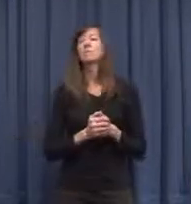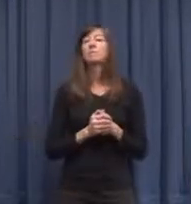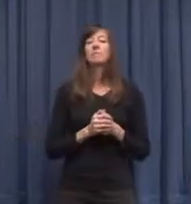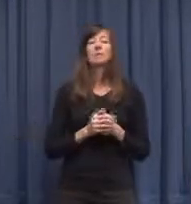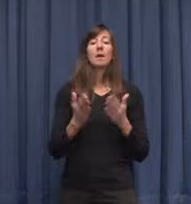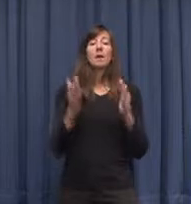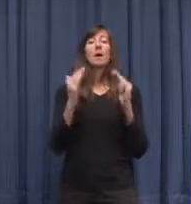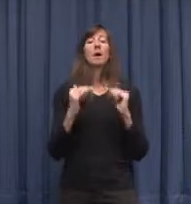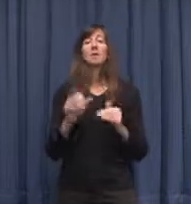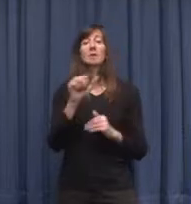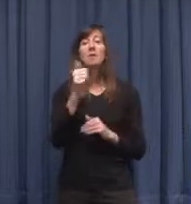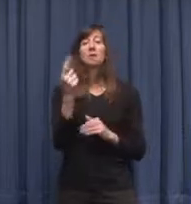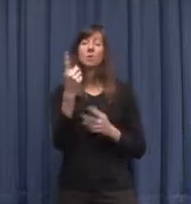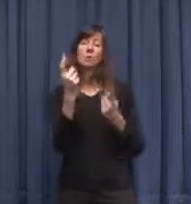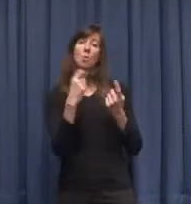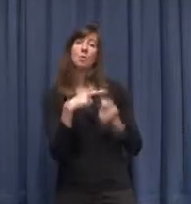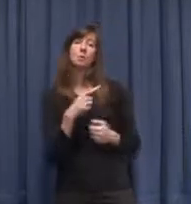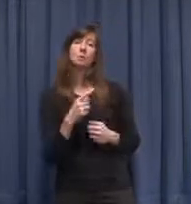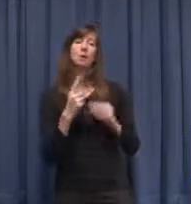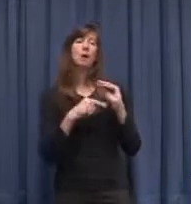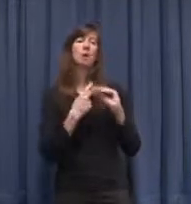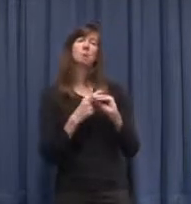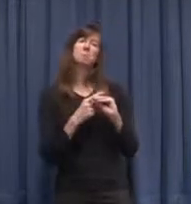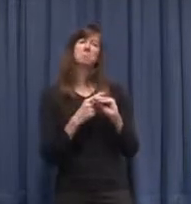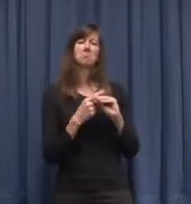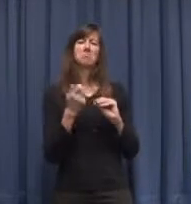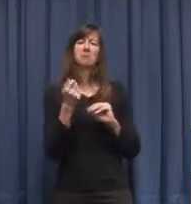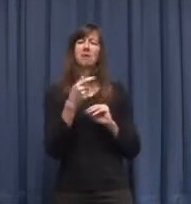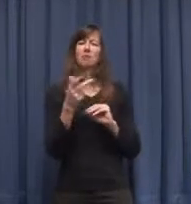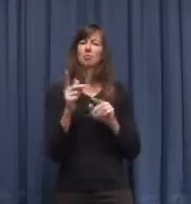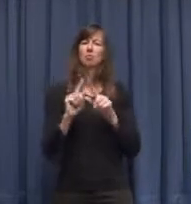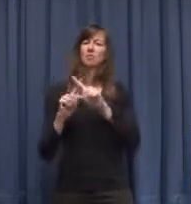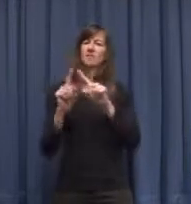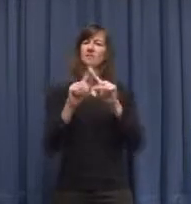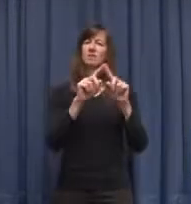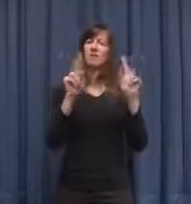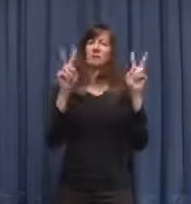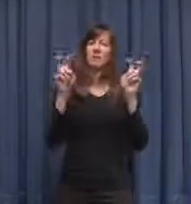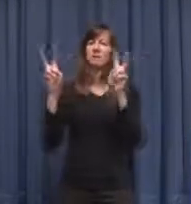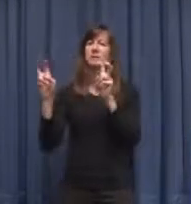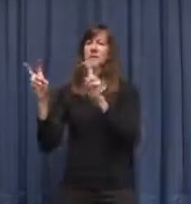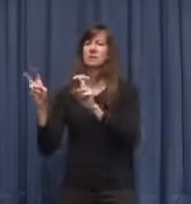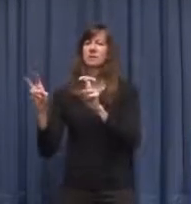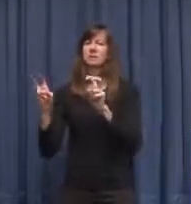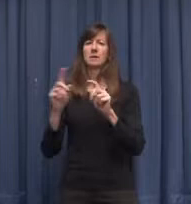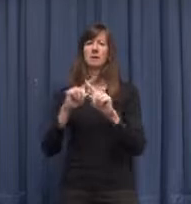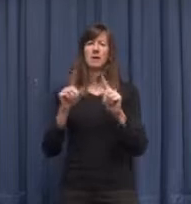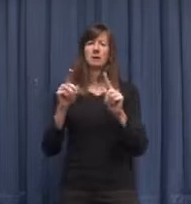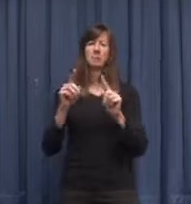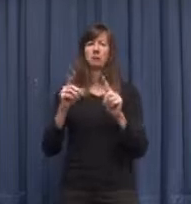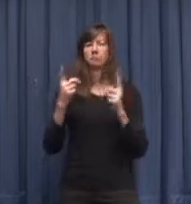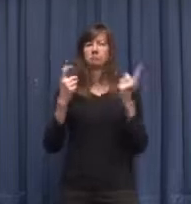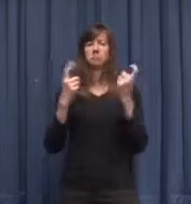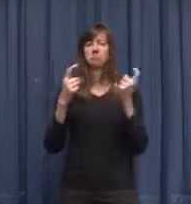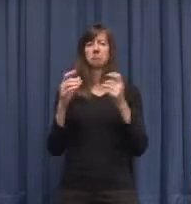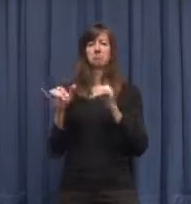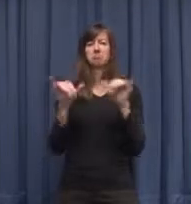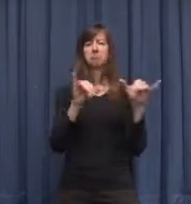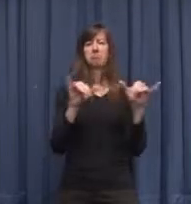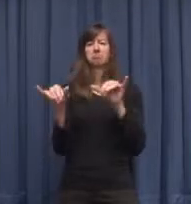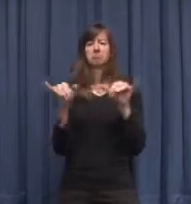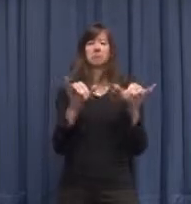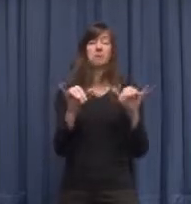Another question that we're getting, a few different kind of themes, all asking about are